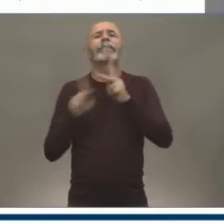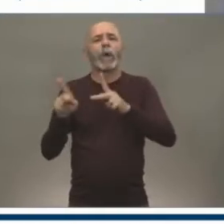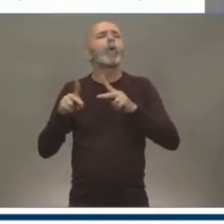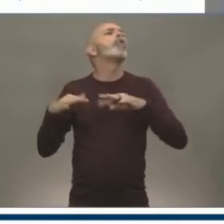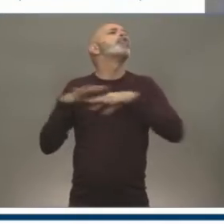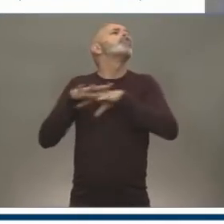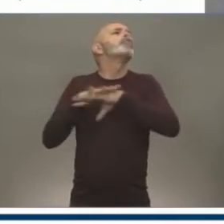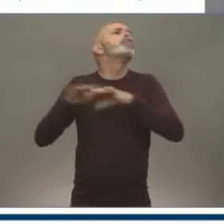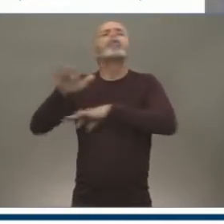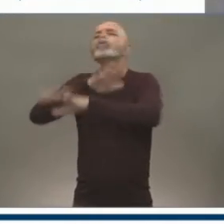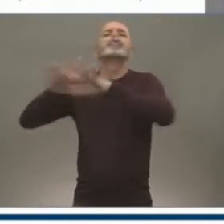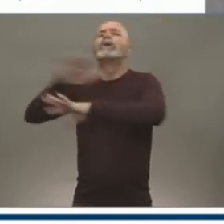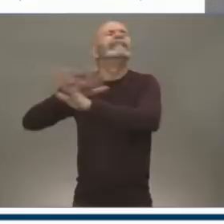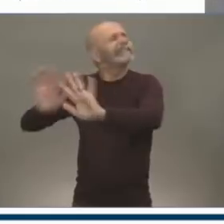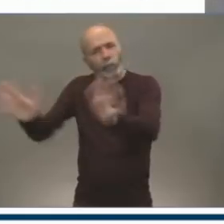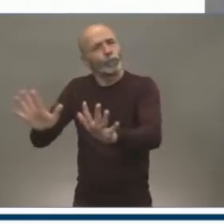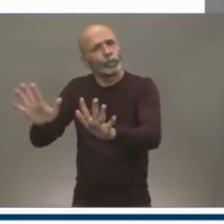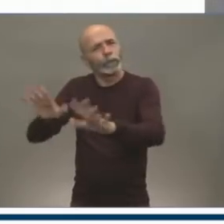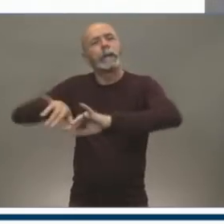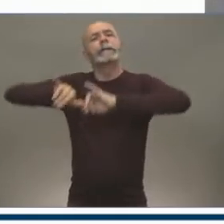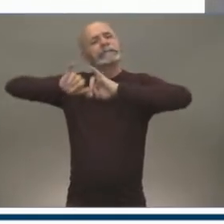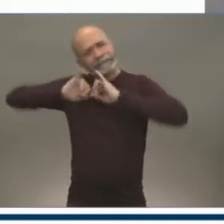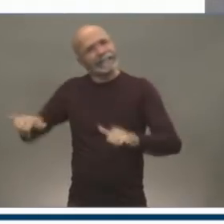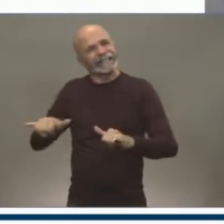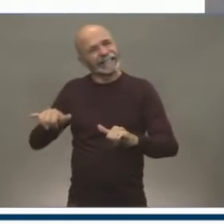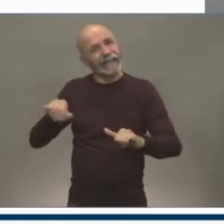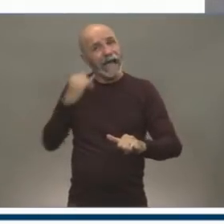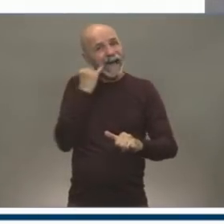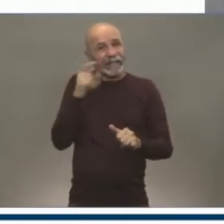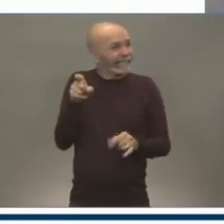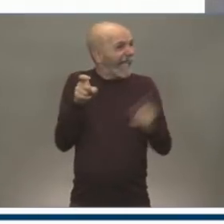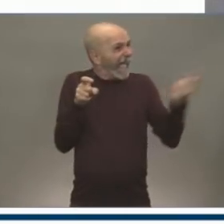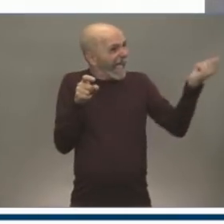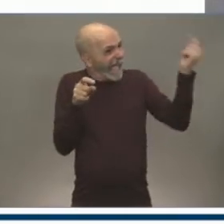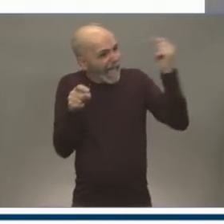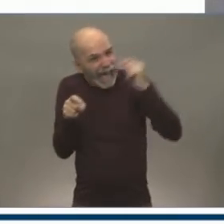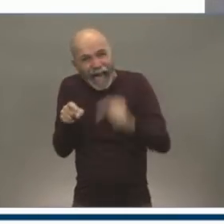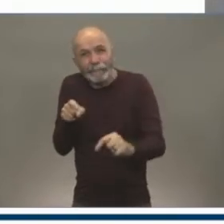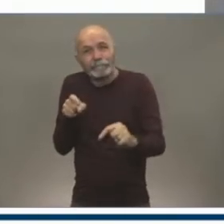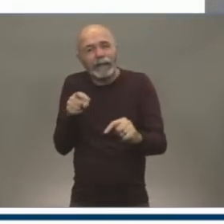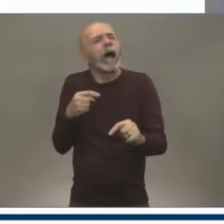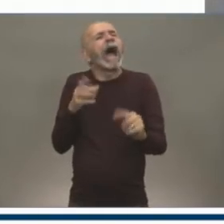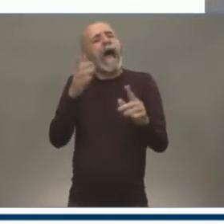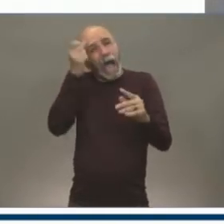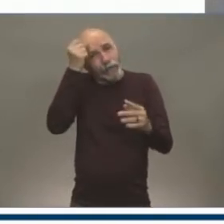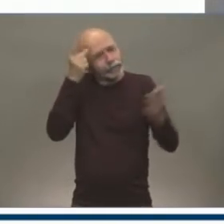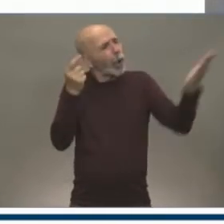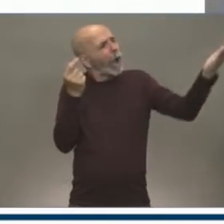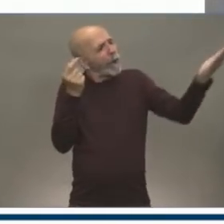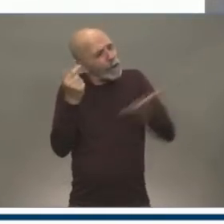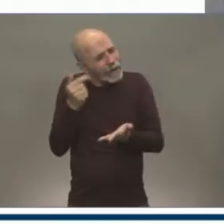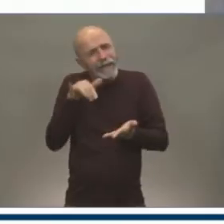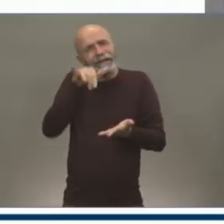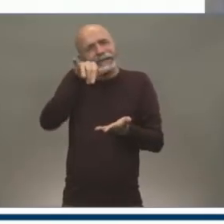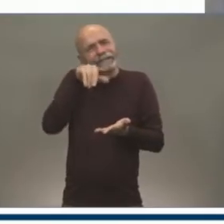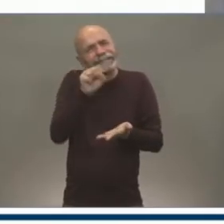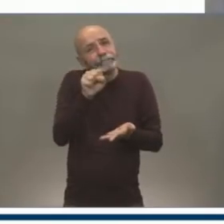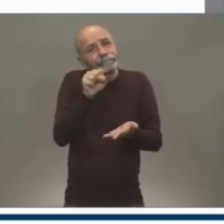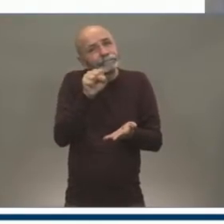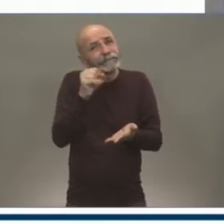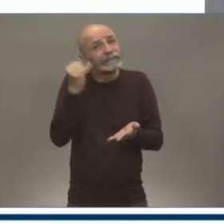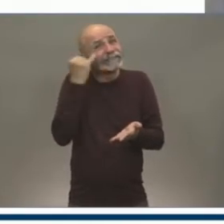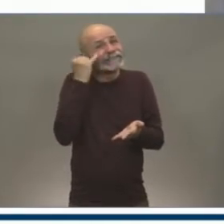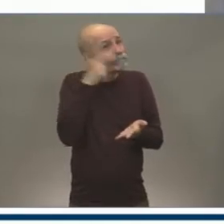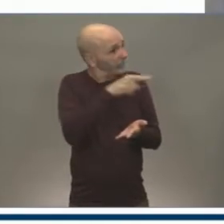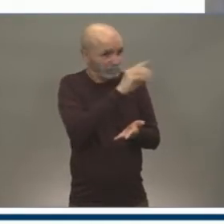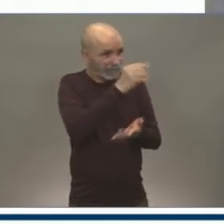If you have to come, you're welcome to come. But other than that, stay home and do your shopping, do whatever else it is you have to do at